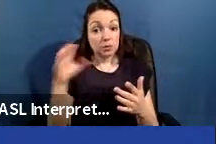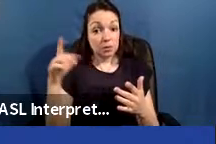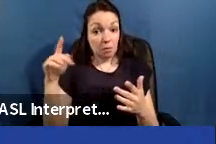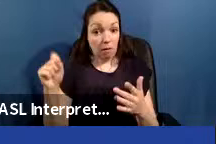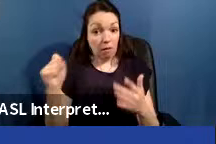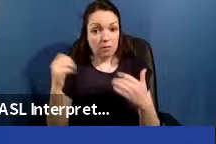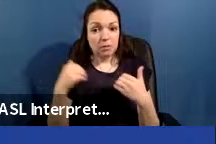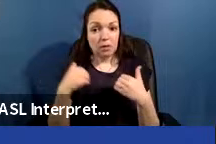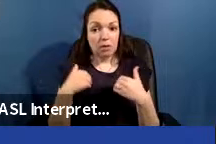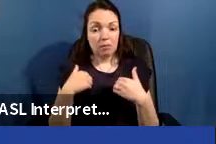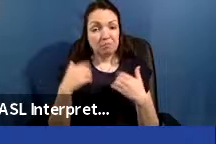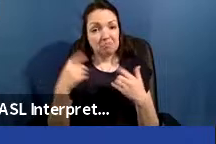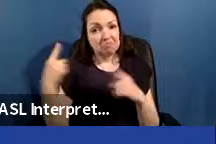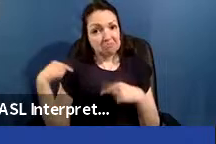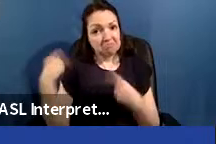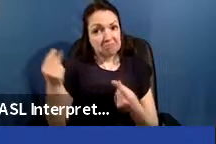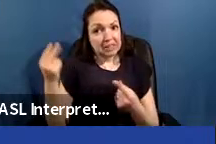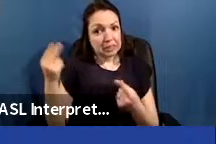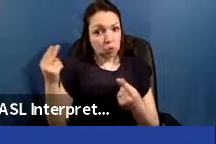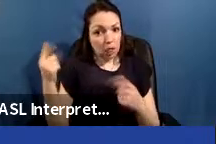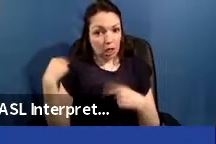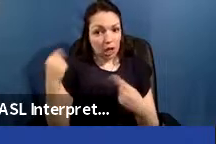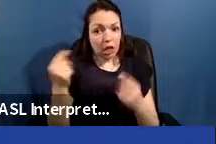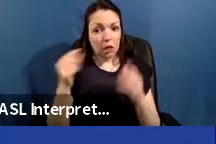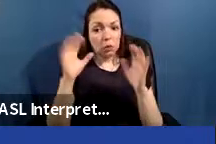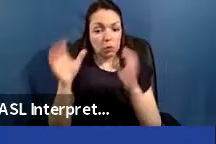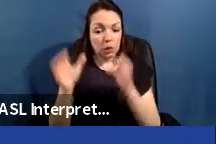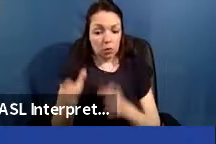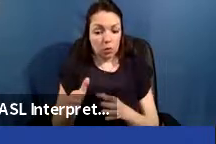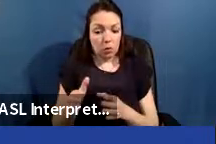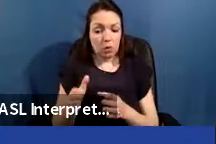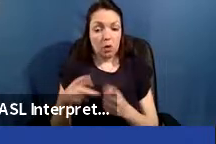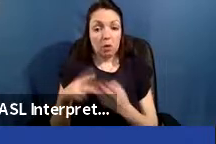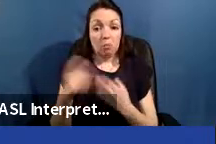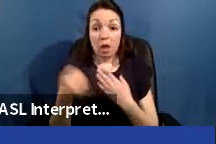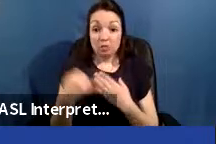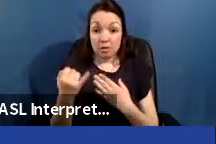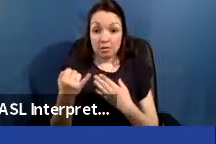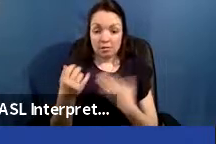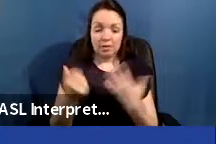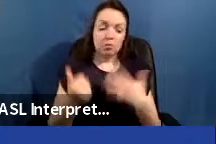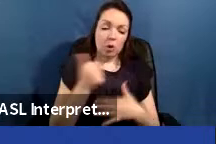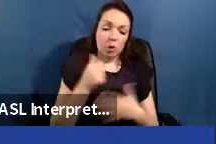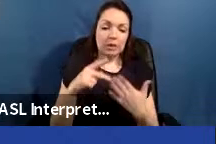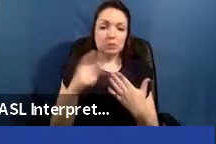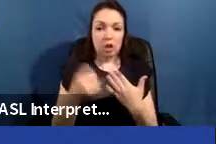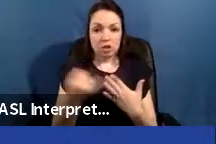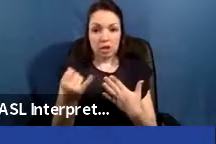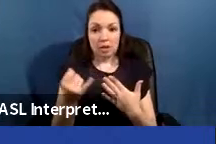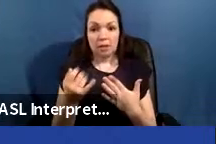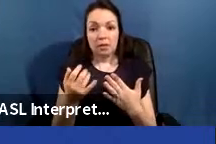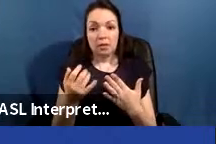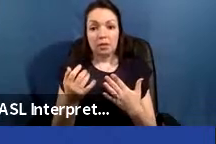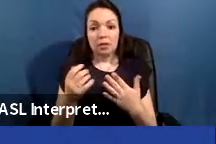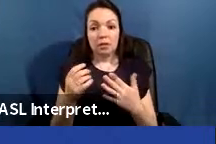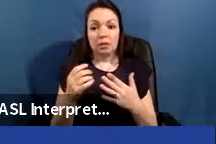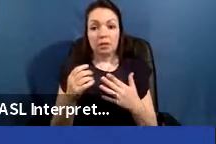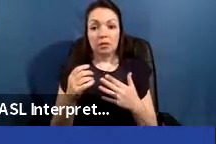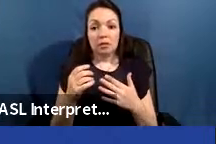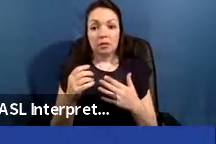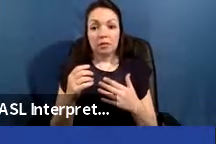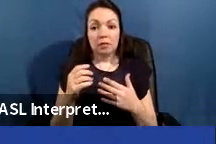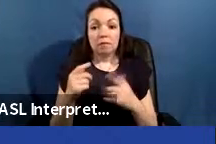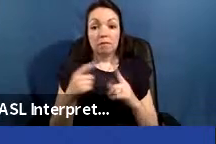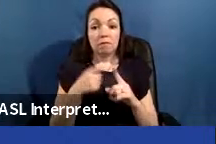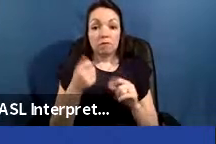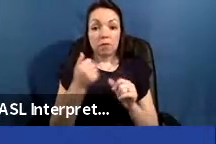has historically categorized projects, or prioritized projects, I should say, by building needs. And